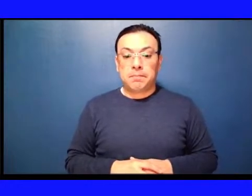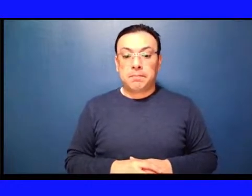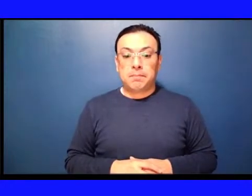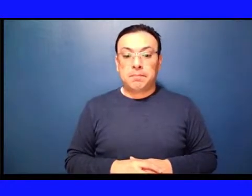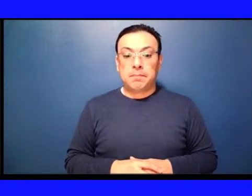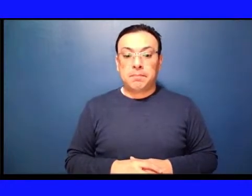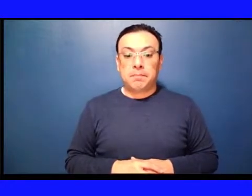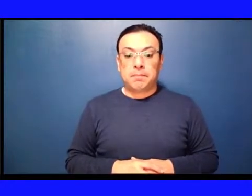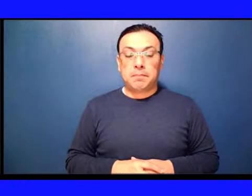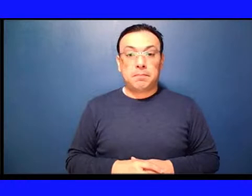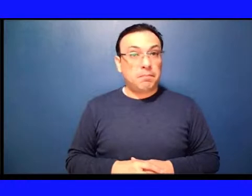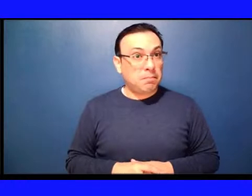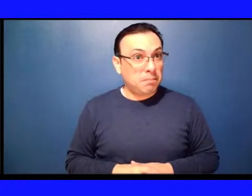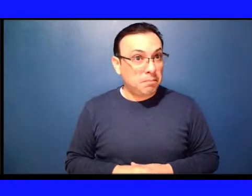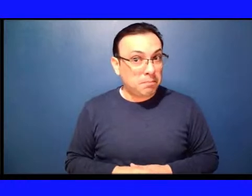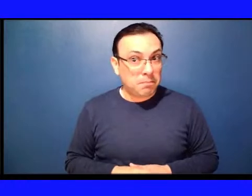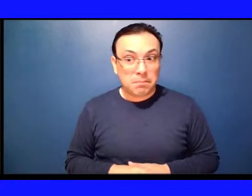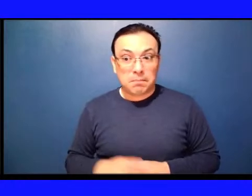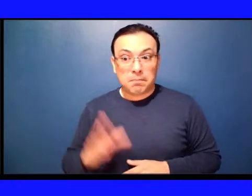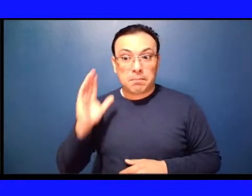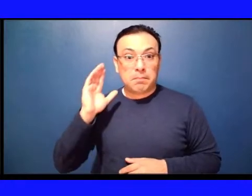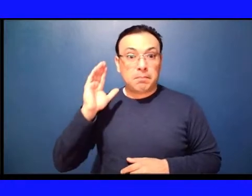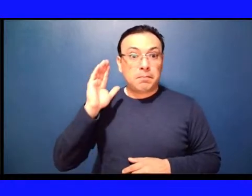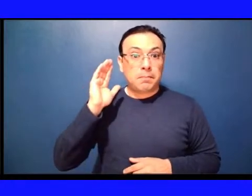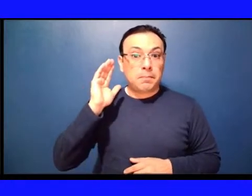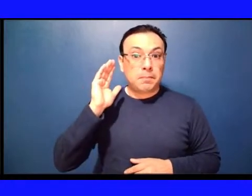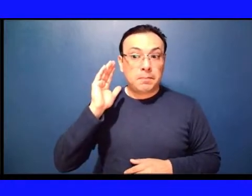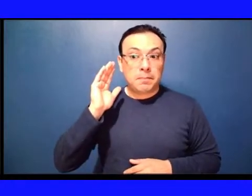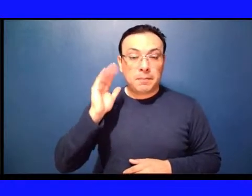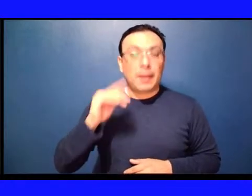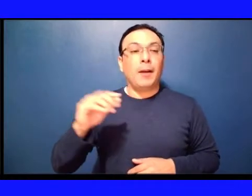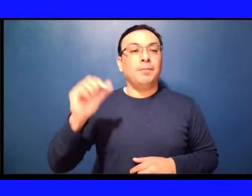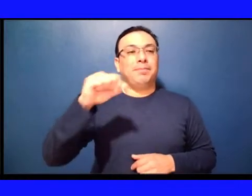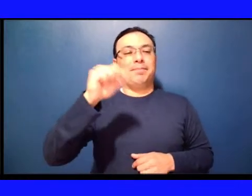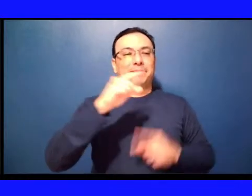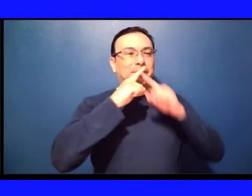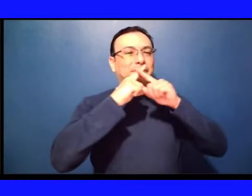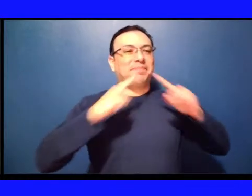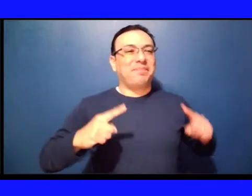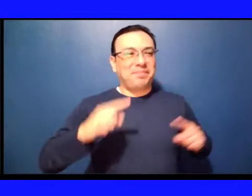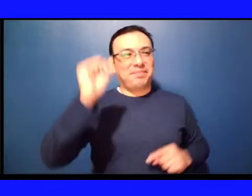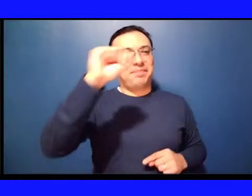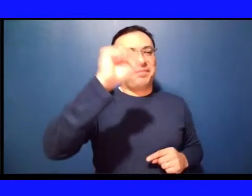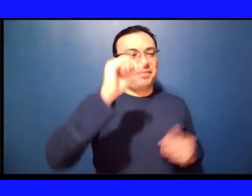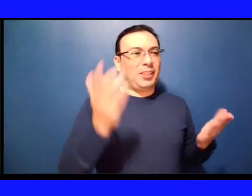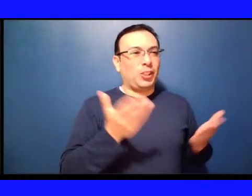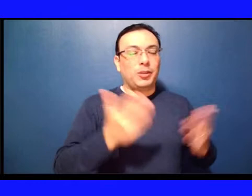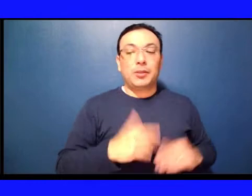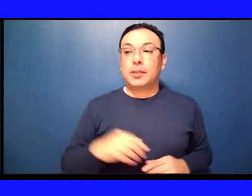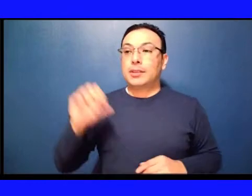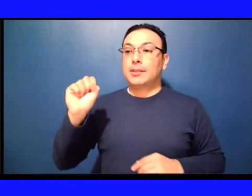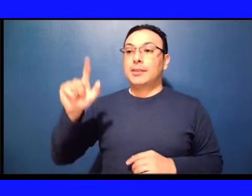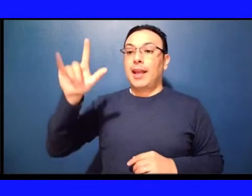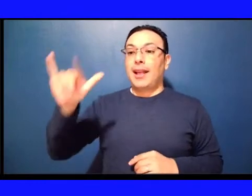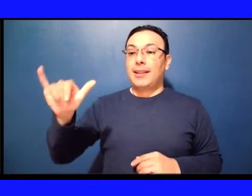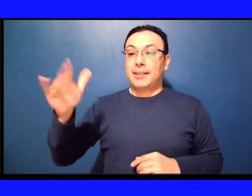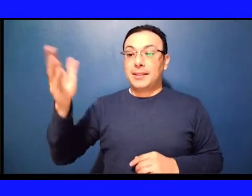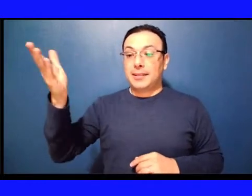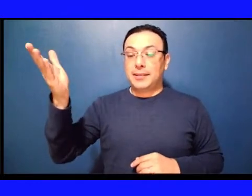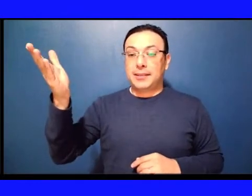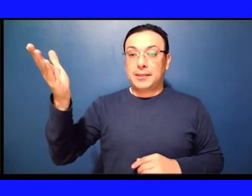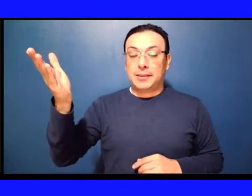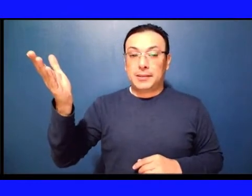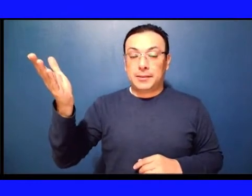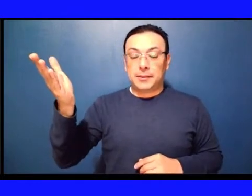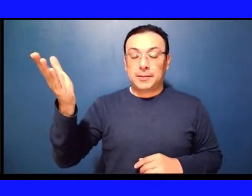Give me the heads up. All right. Yes, yes. Thank you, Sally. Next,